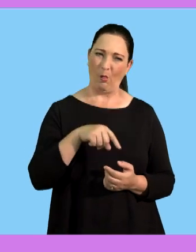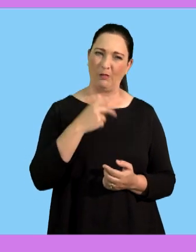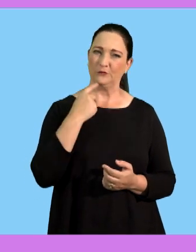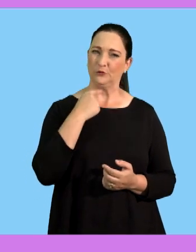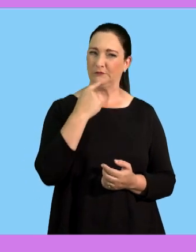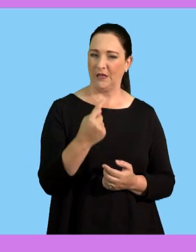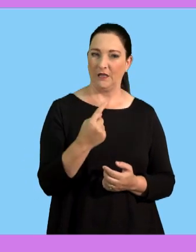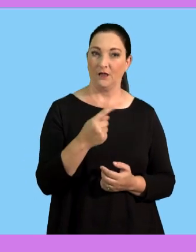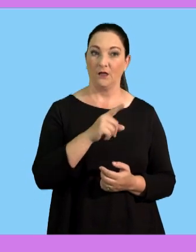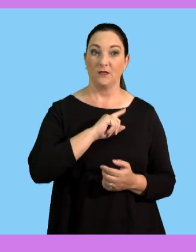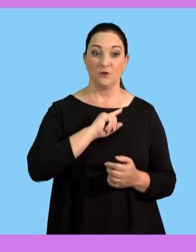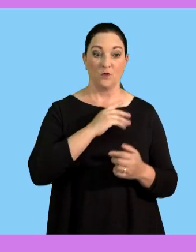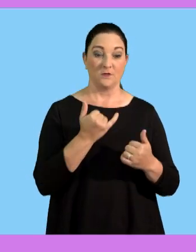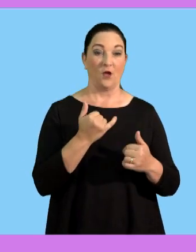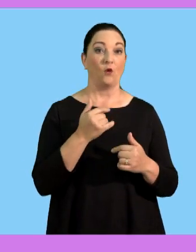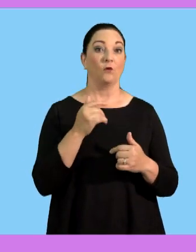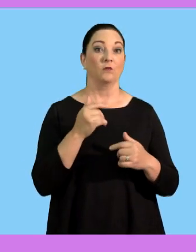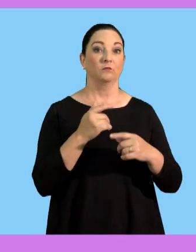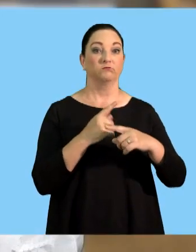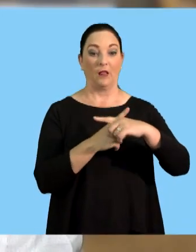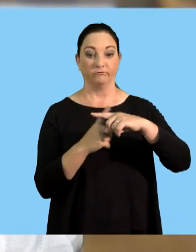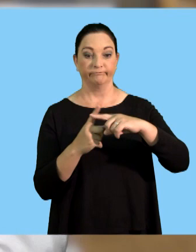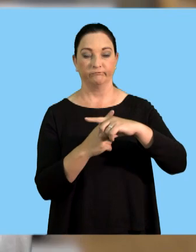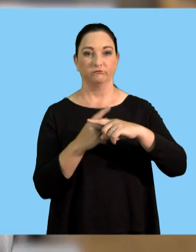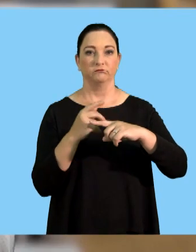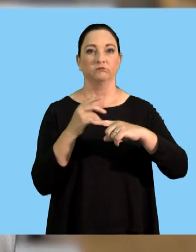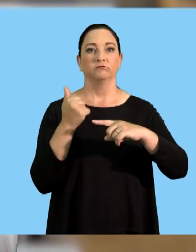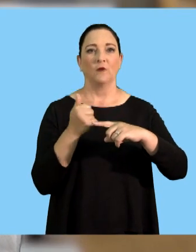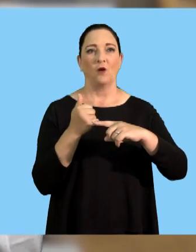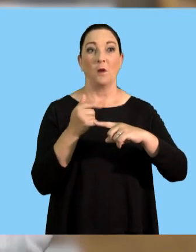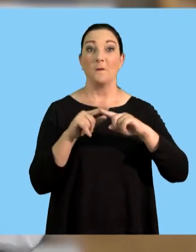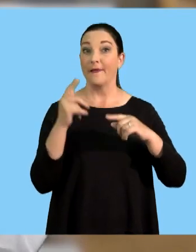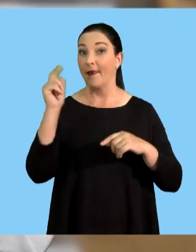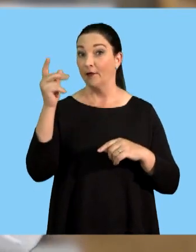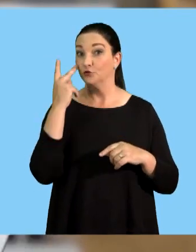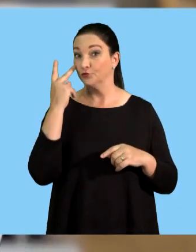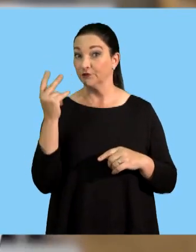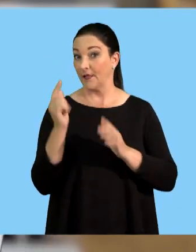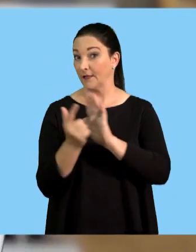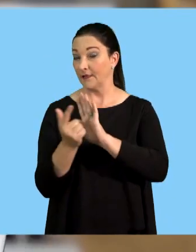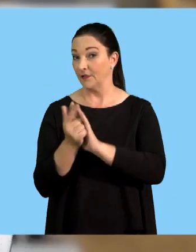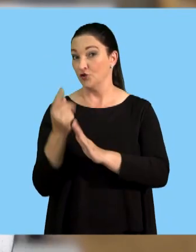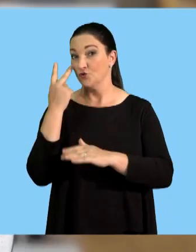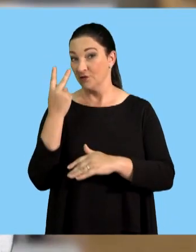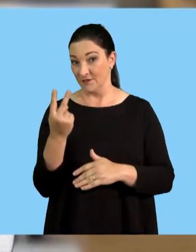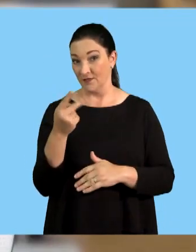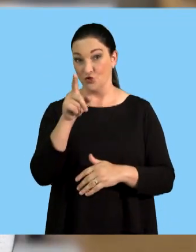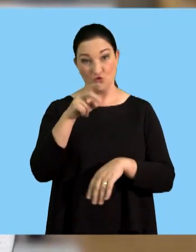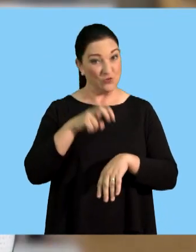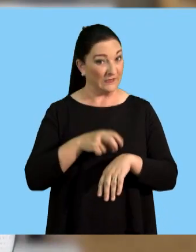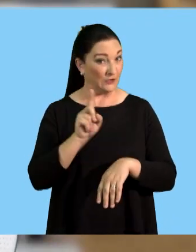of this? You'll see as we progress with this lesson, sometimes we can ask you to express the probability either as a